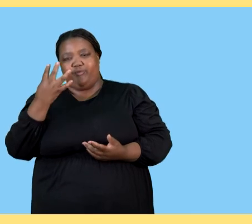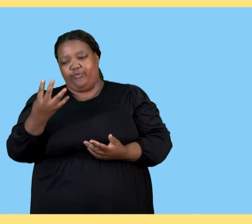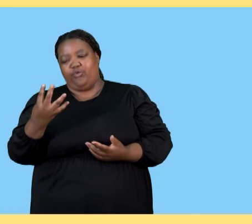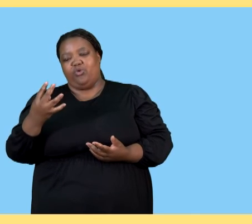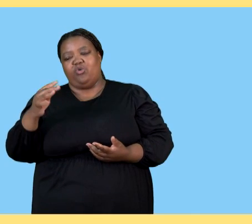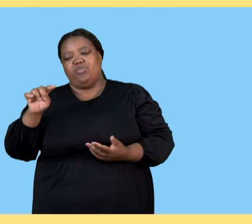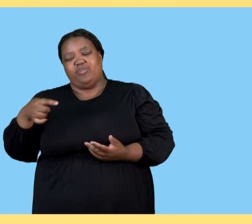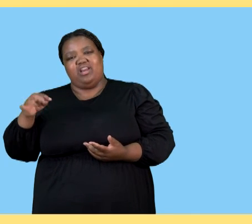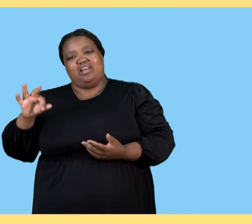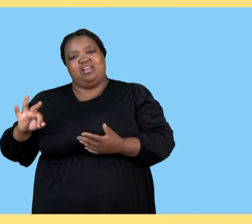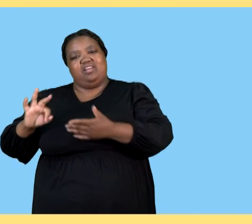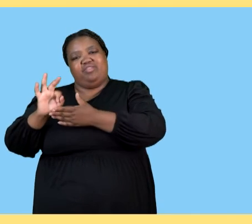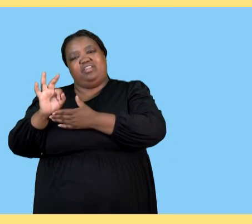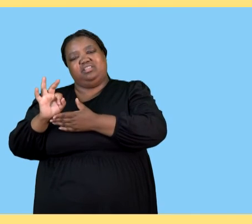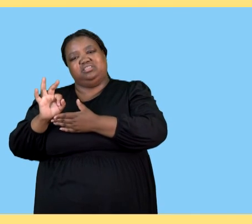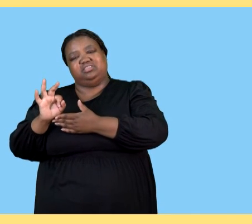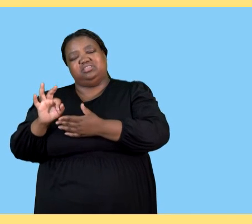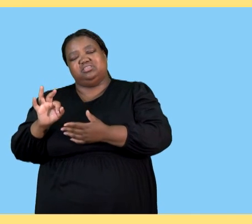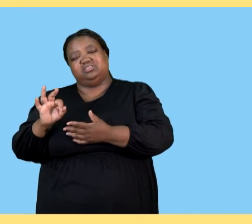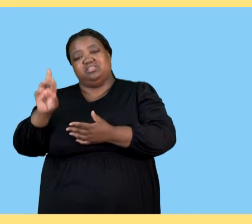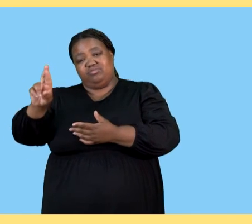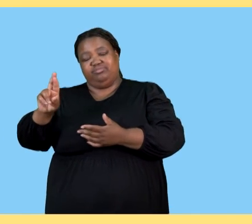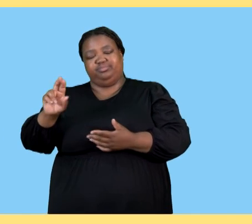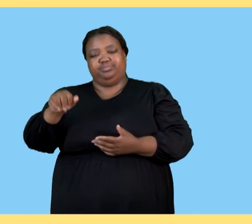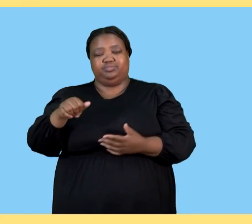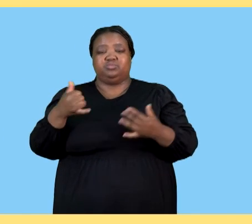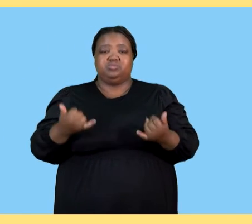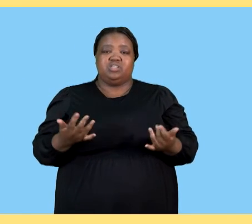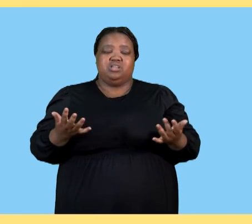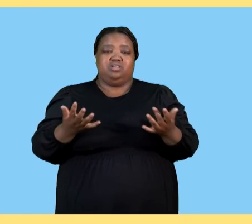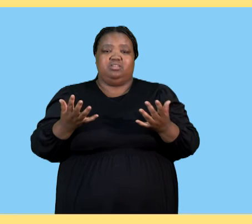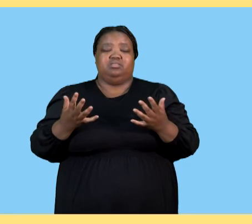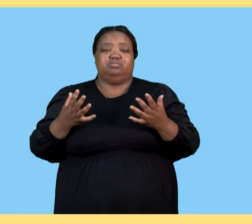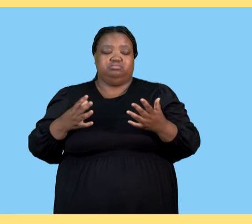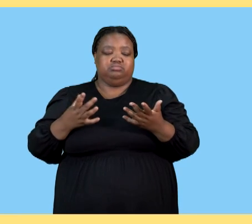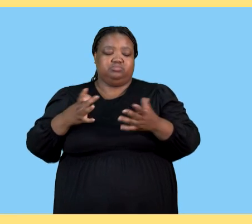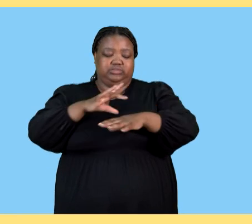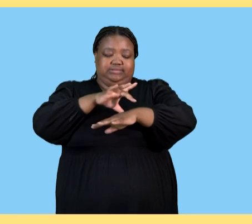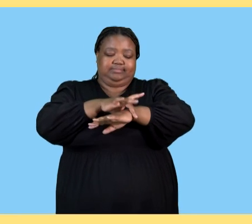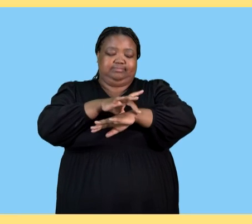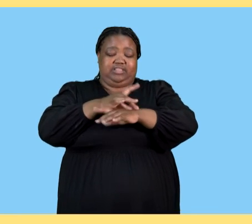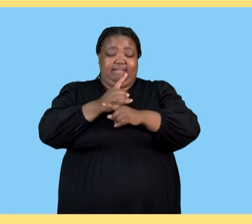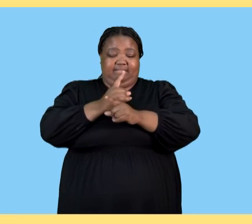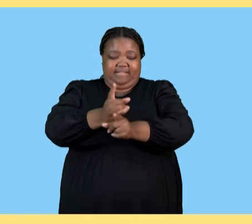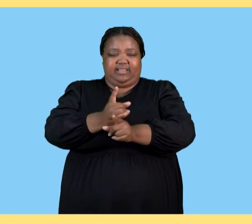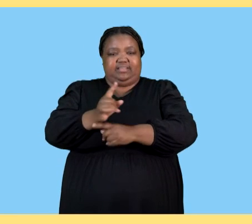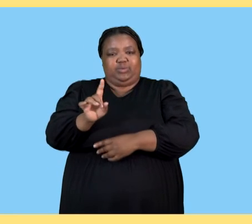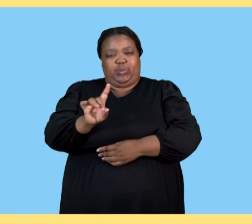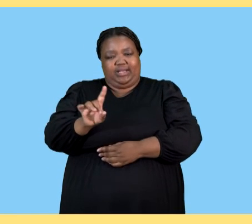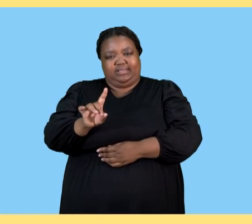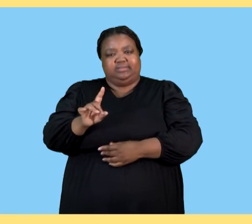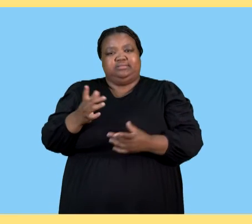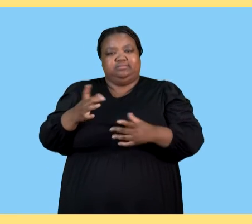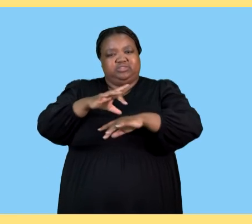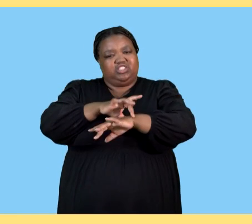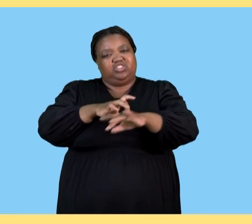Rand 13. 4 Rand 13 therefore becomes the cost per unit, the fixed